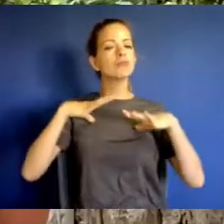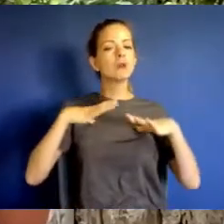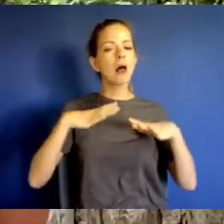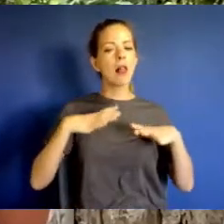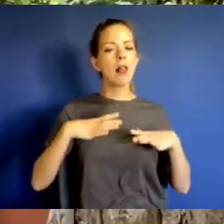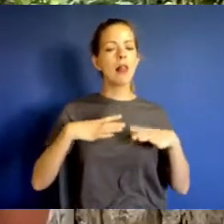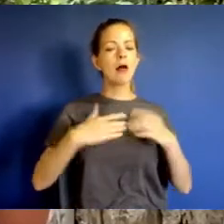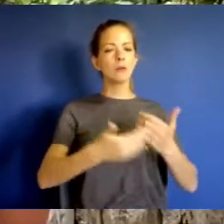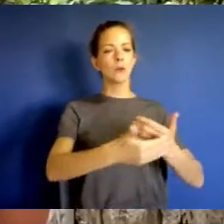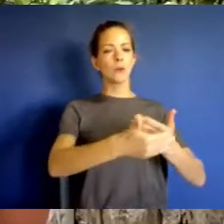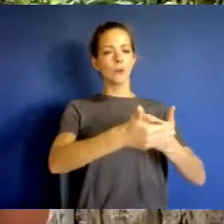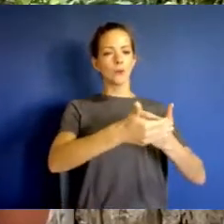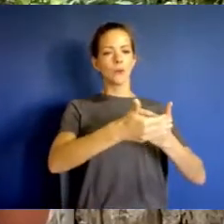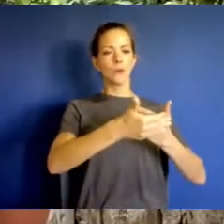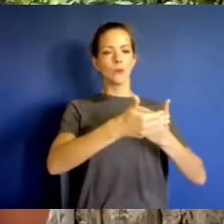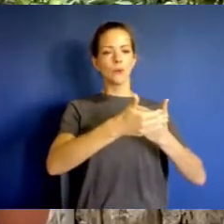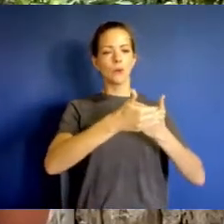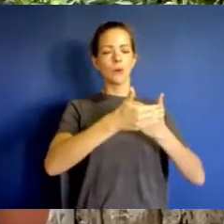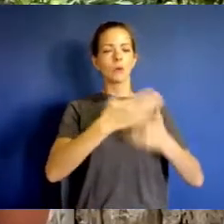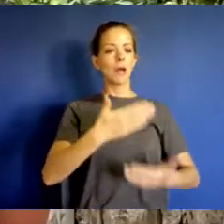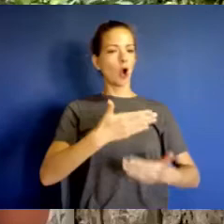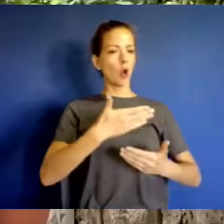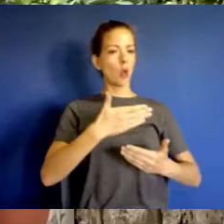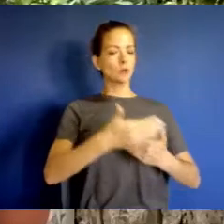legs closer to the body.